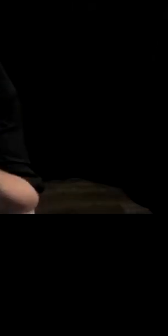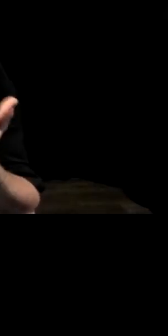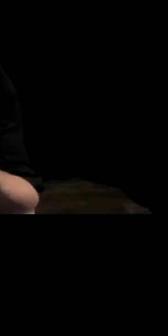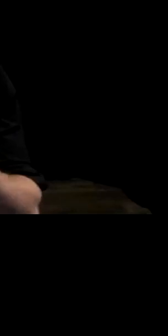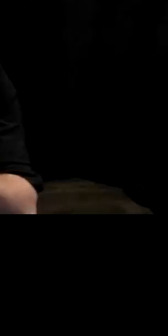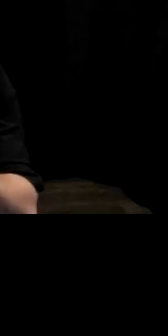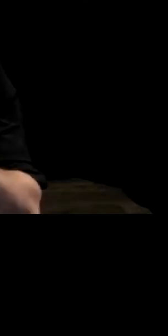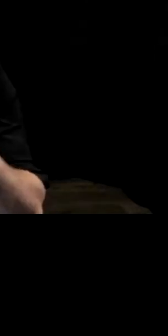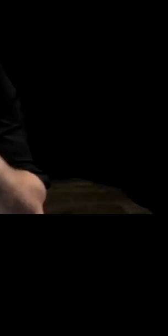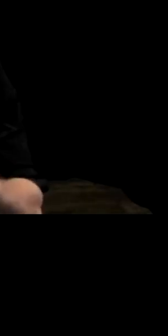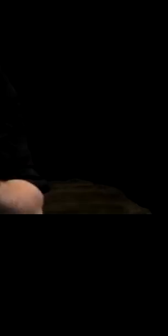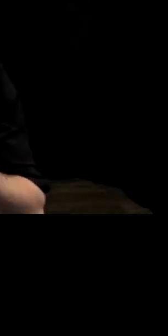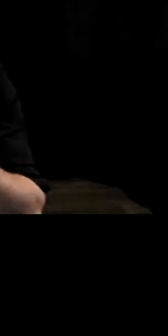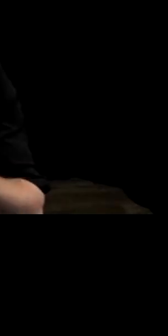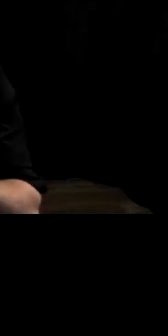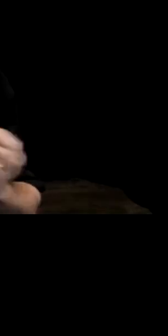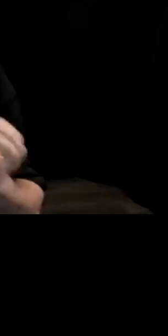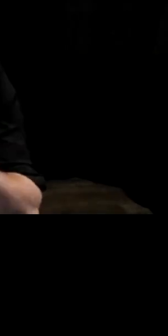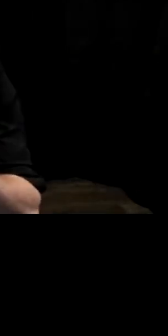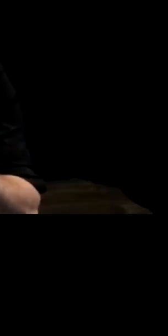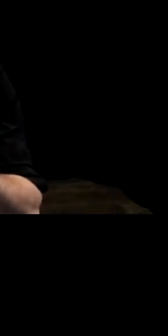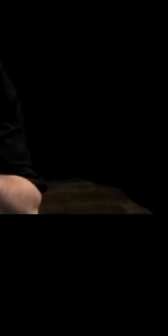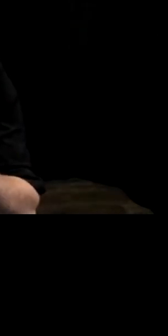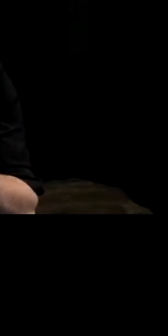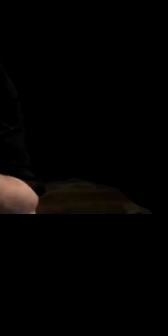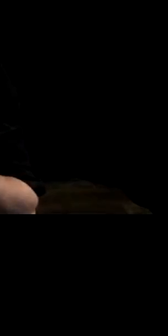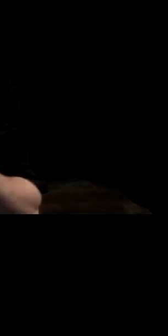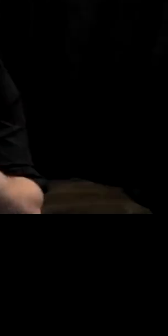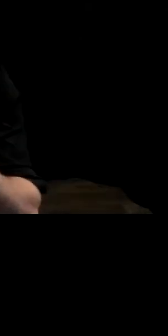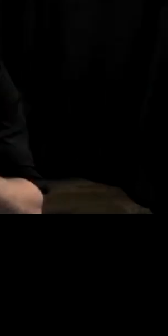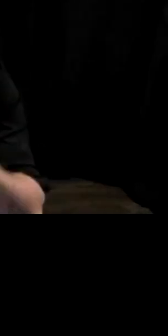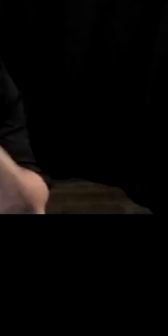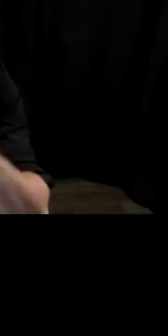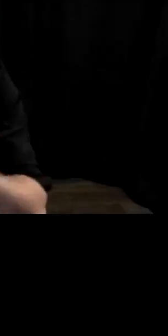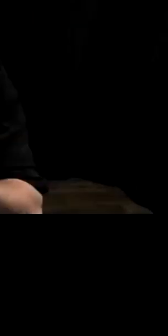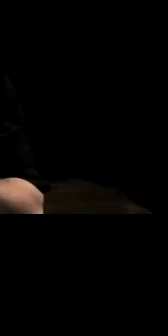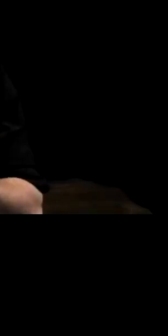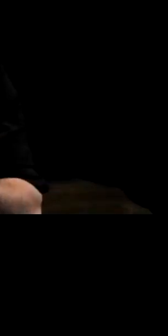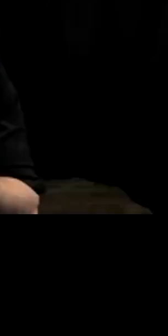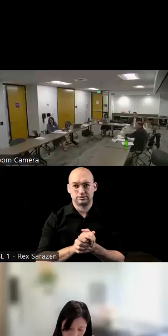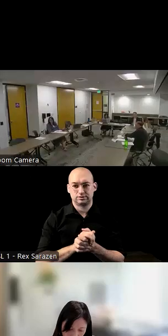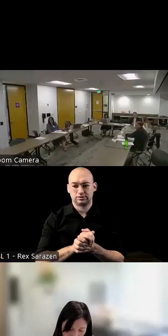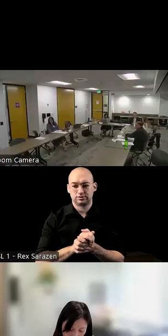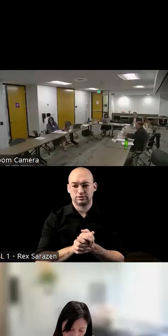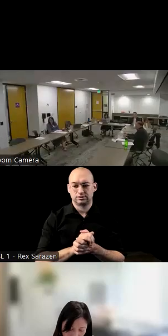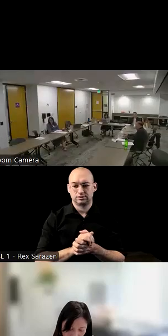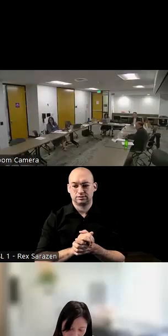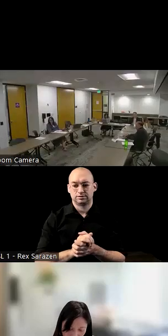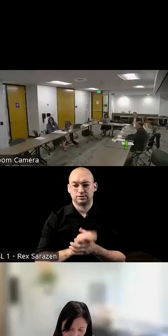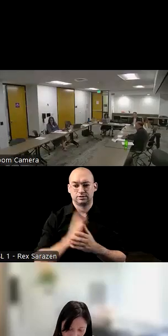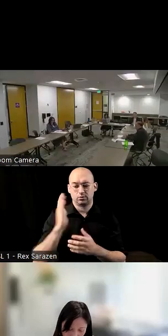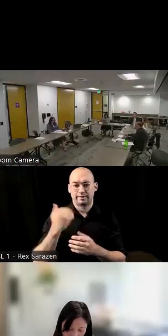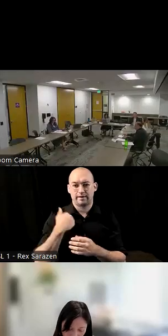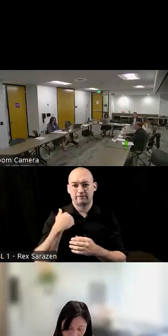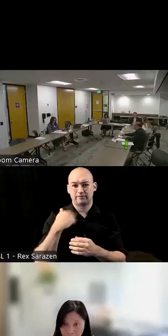I think we'll move on and we'll pause for questions later on. So we'll have